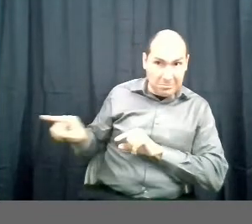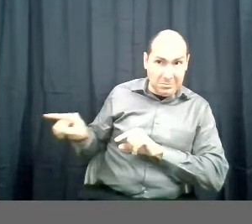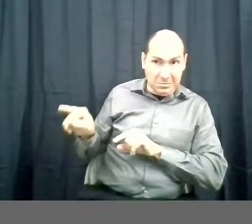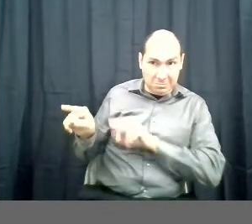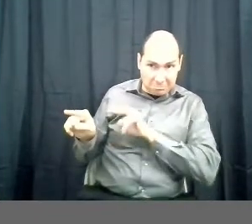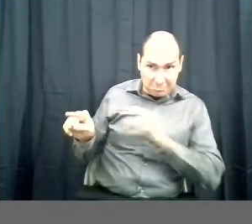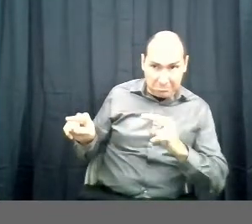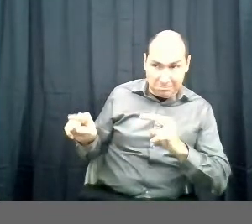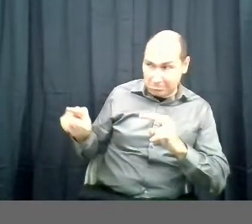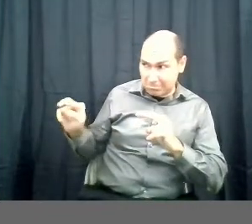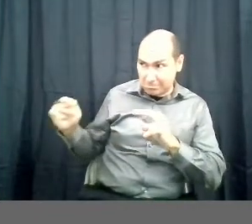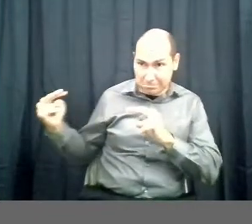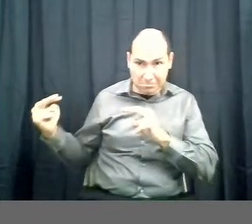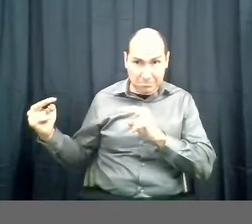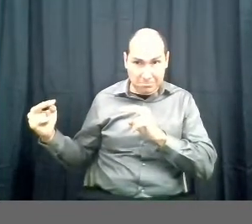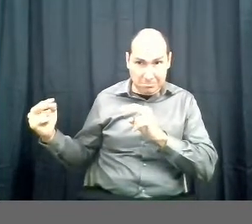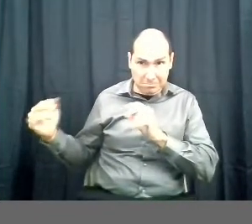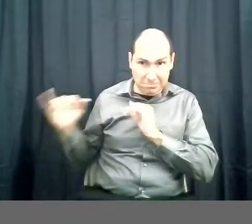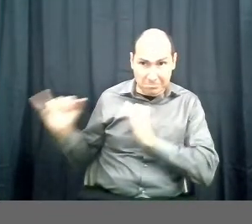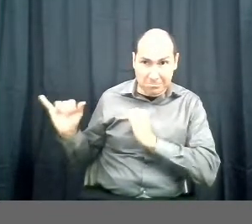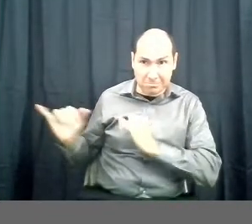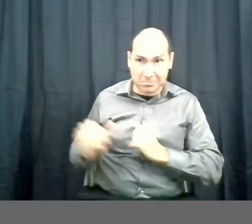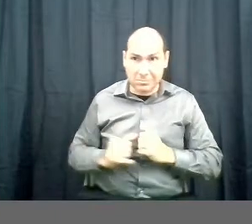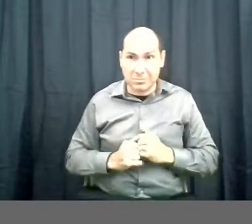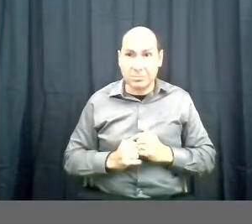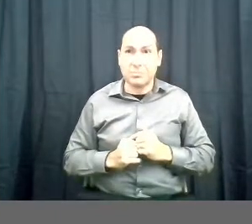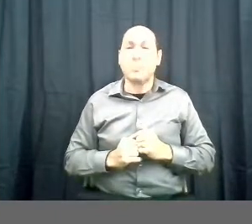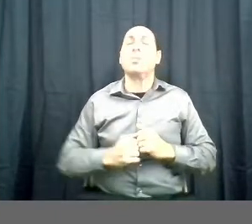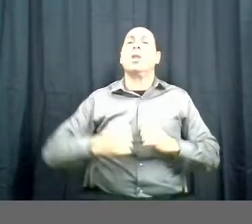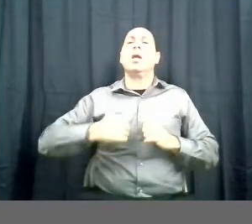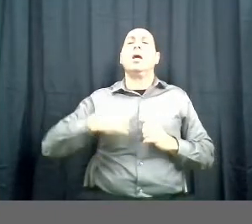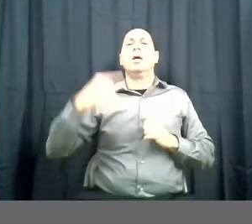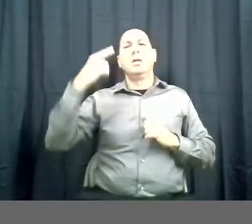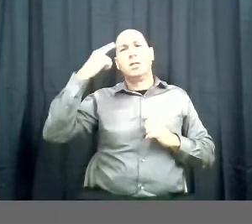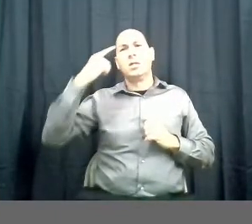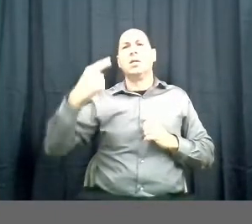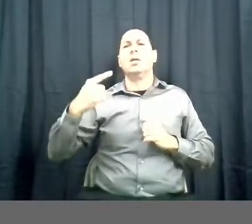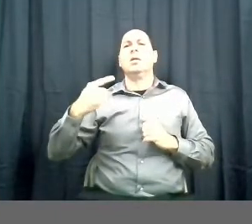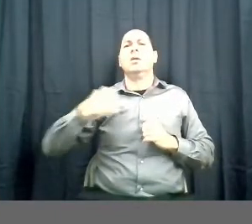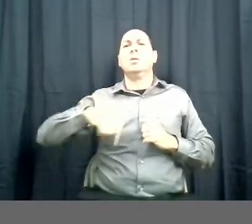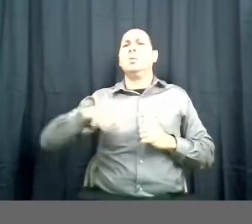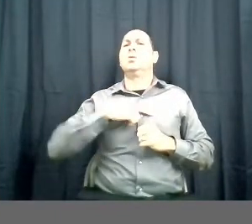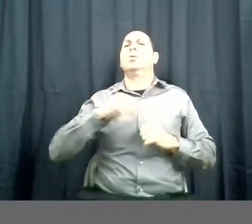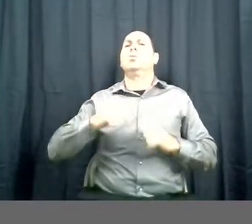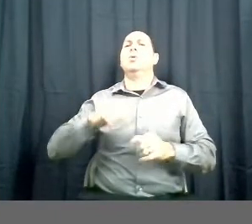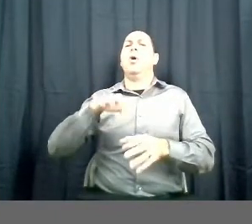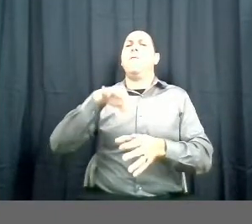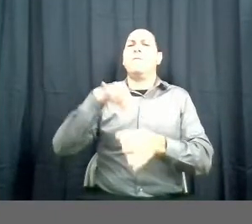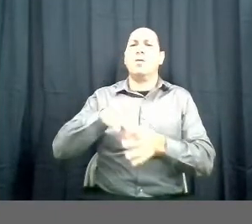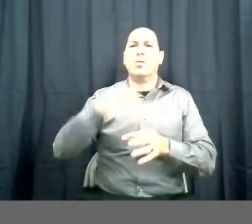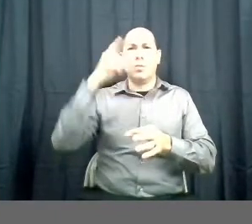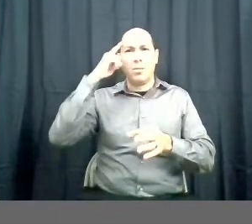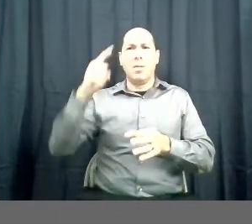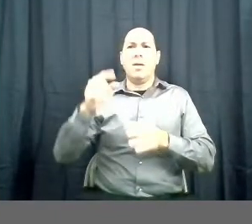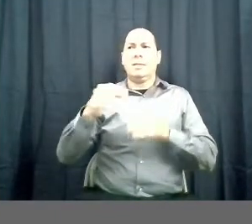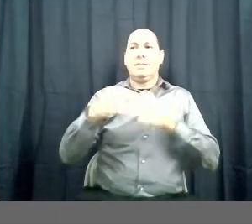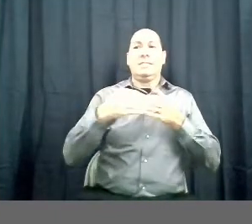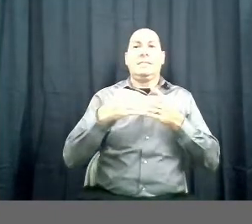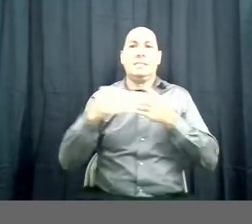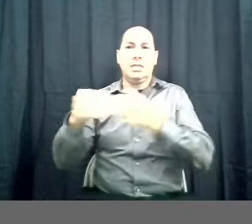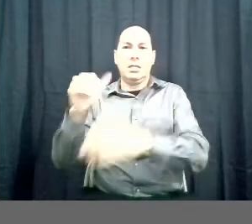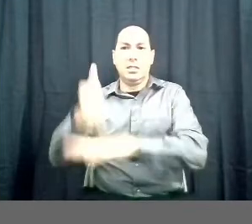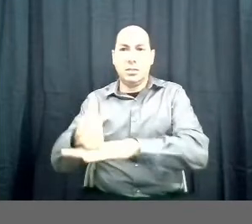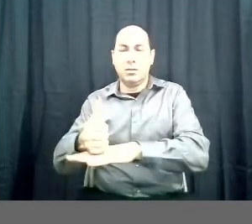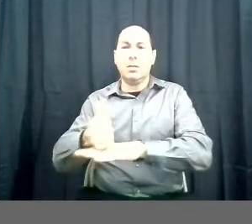a board vote to do to shift direction. So you certainly, each one of us has the power to